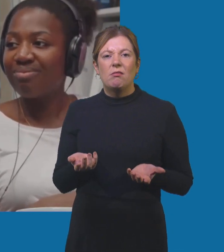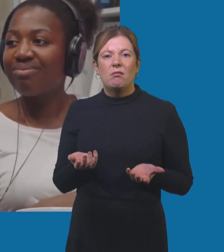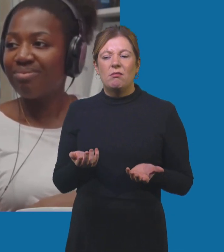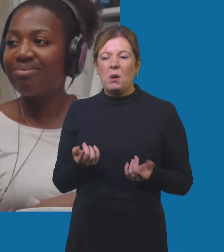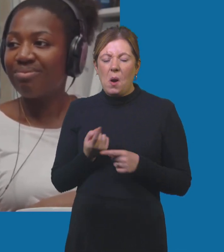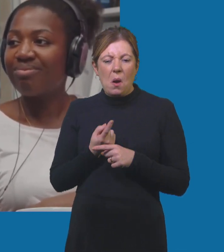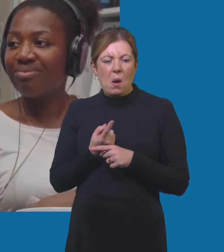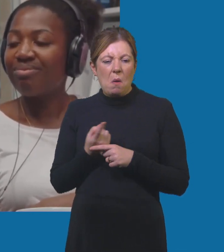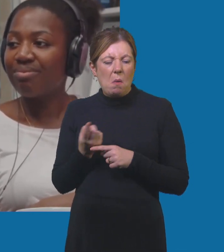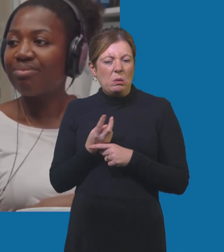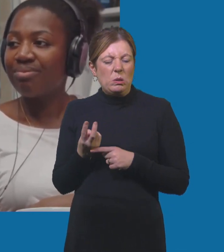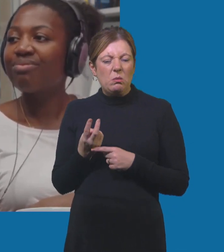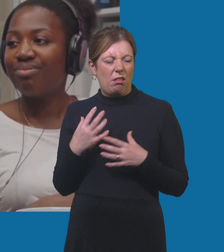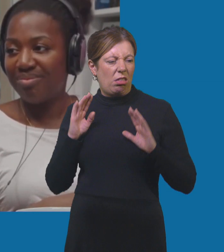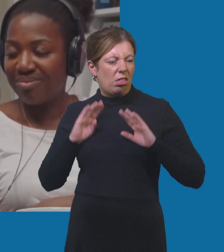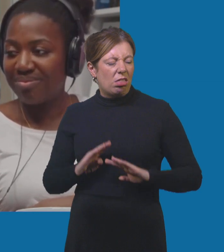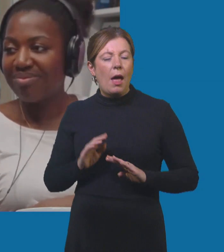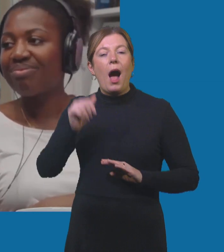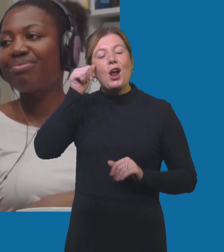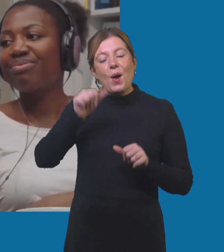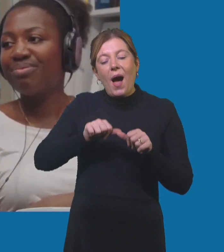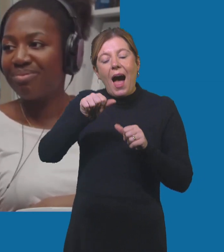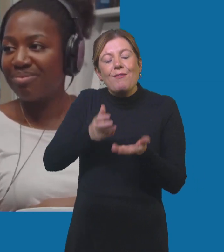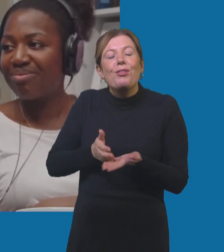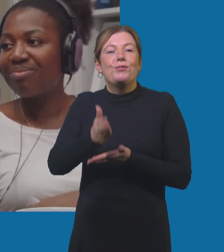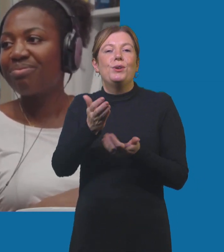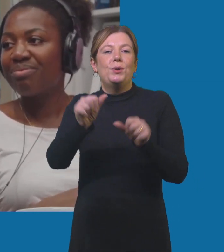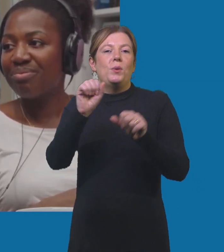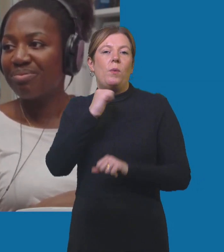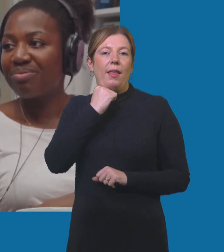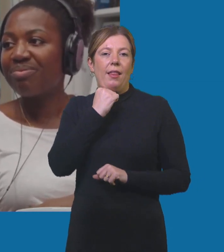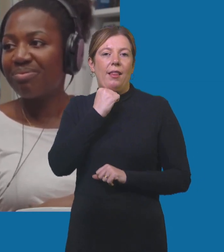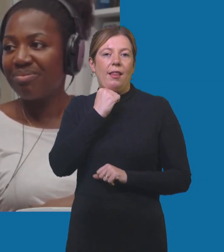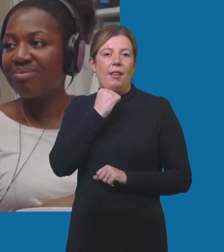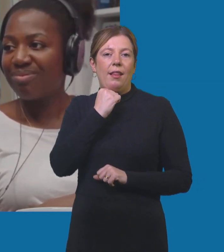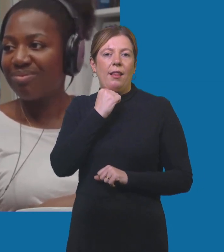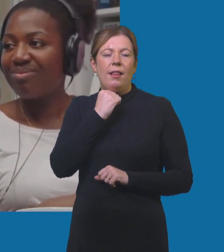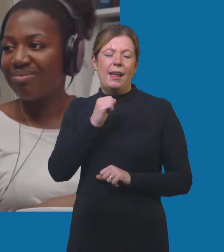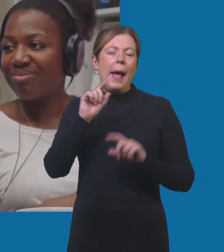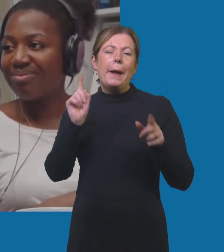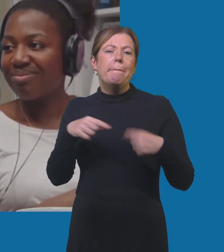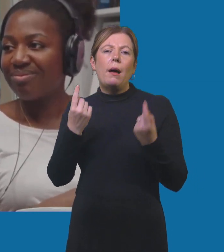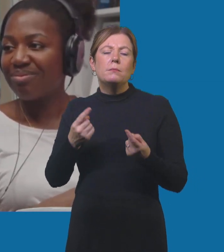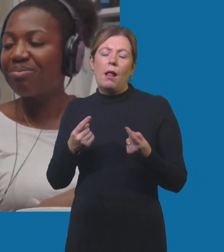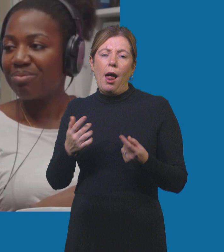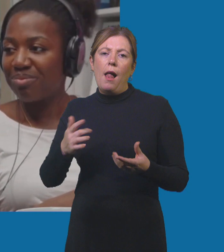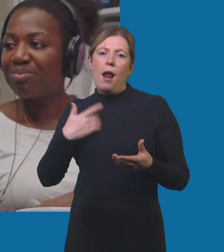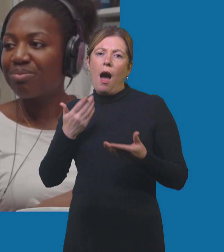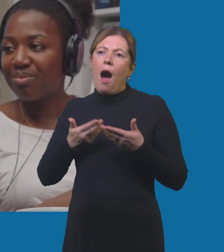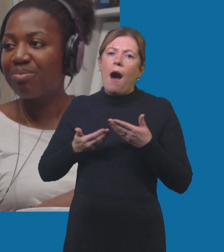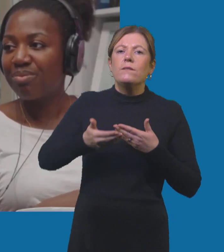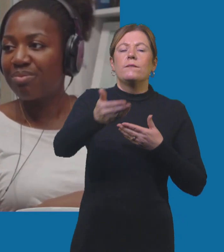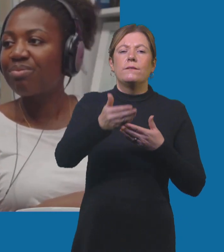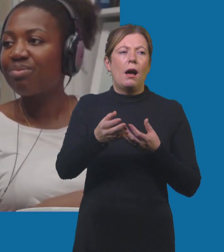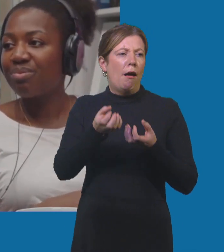half, 2 weeks. But I know it's temporary. I know you can't go through life riding the crest of the wave all the